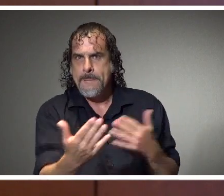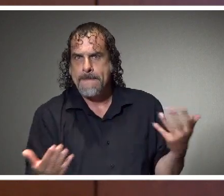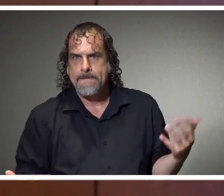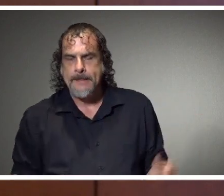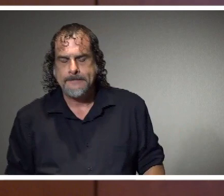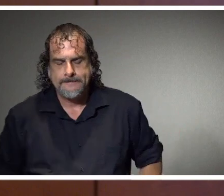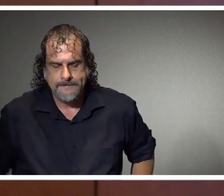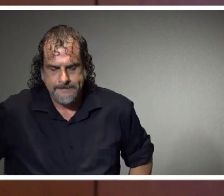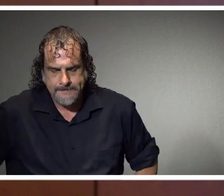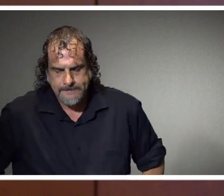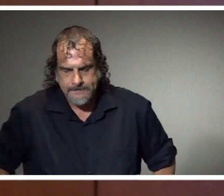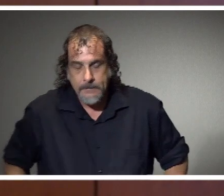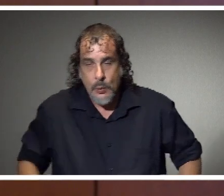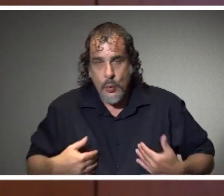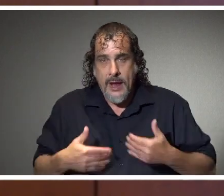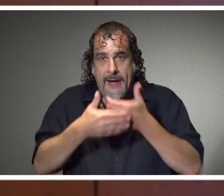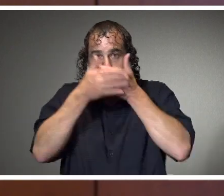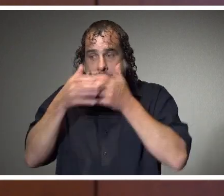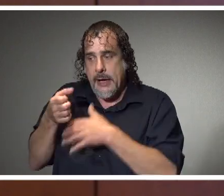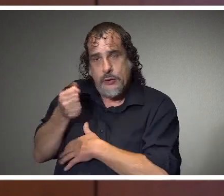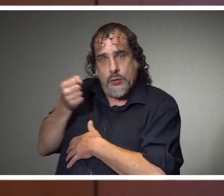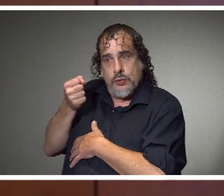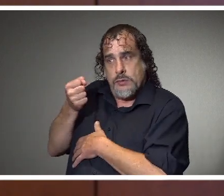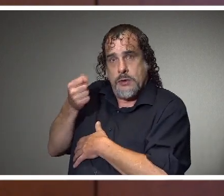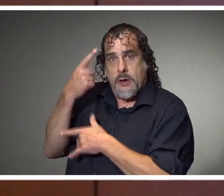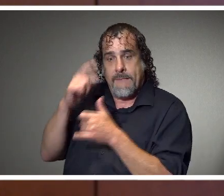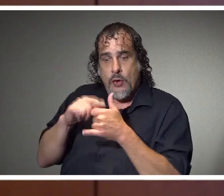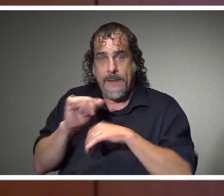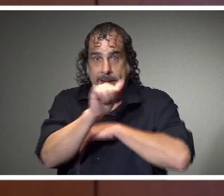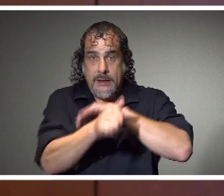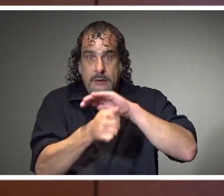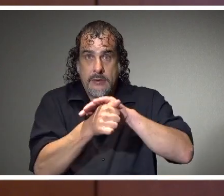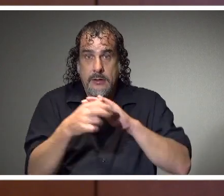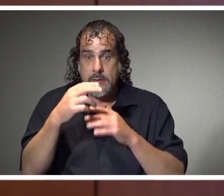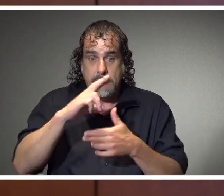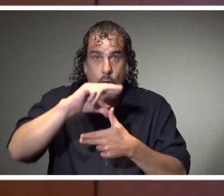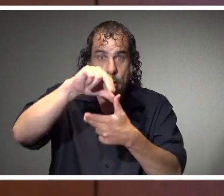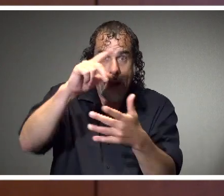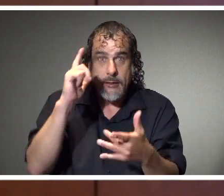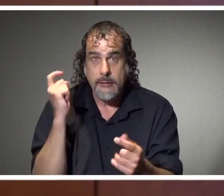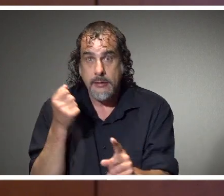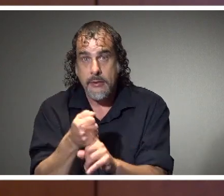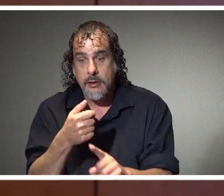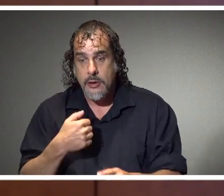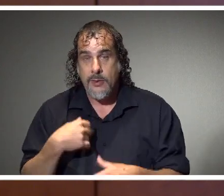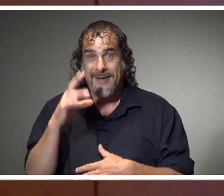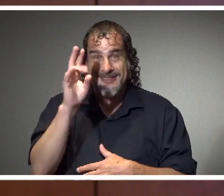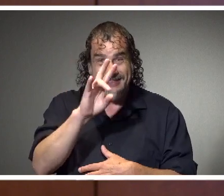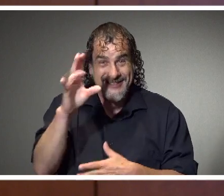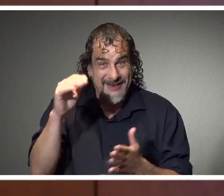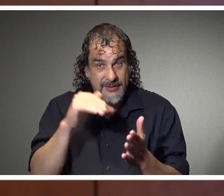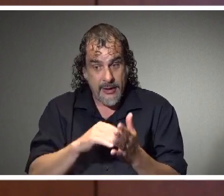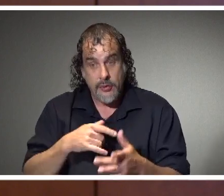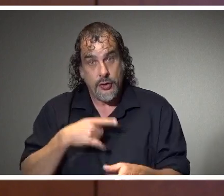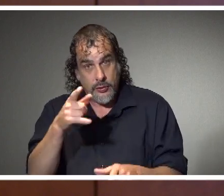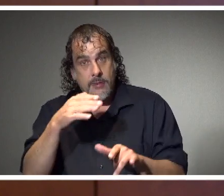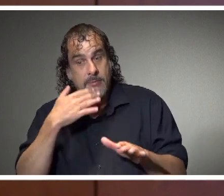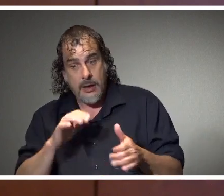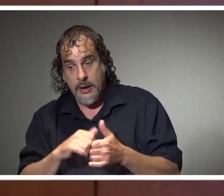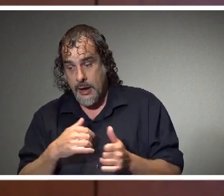have masks in reserve. We are preparing for the shelter mission. 77,000, you can bet I have